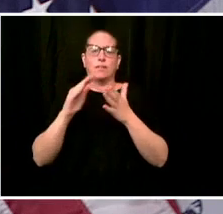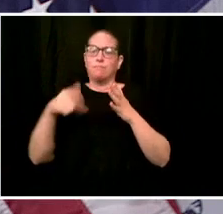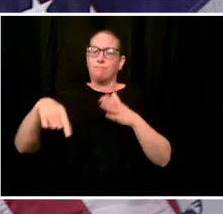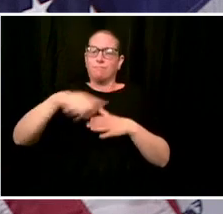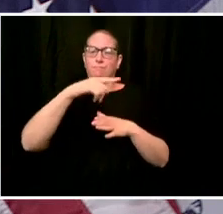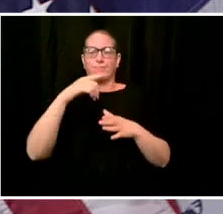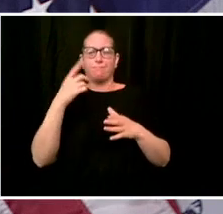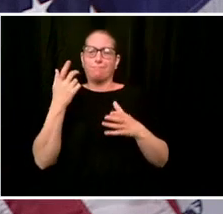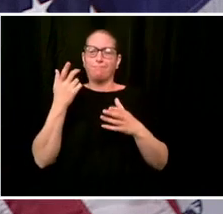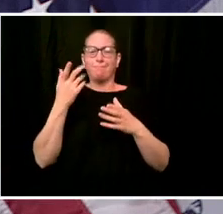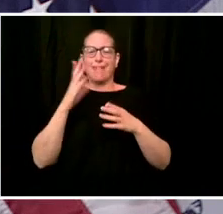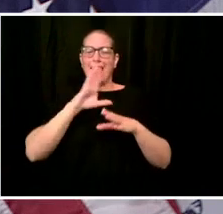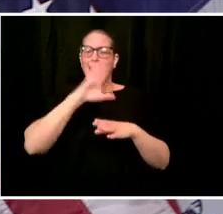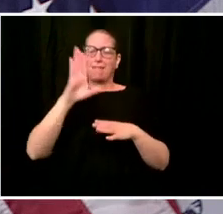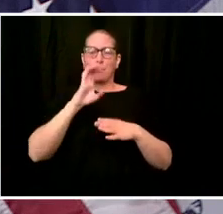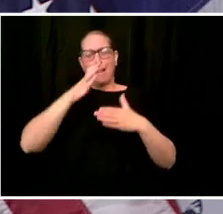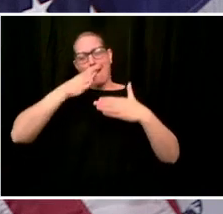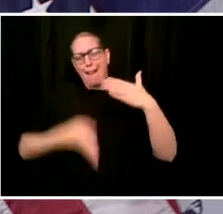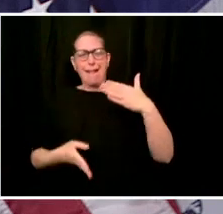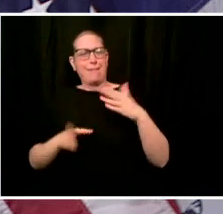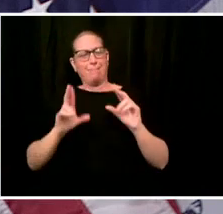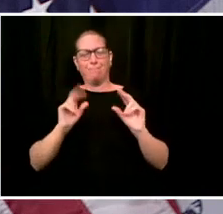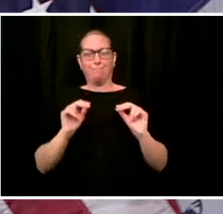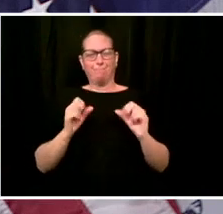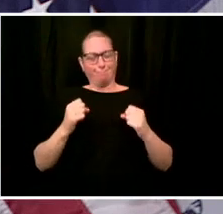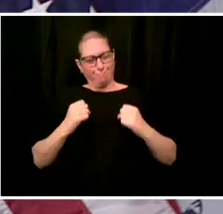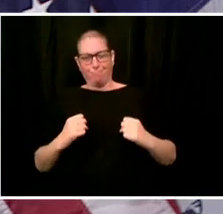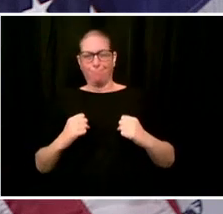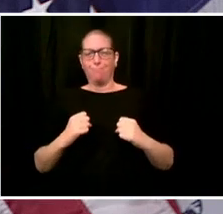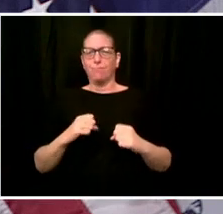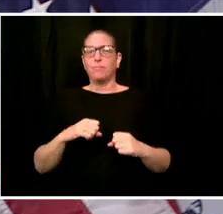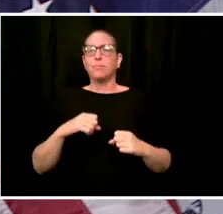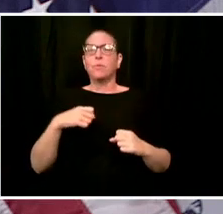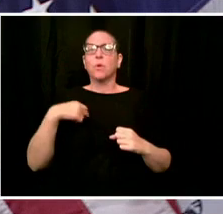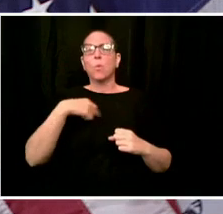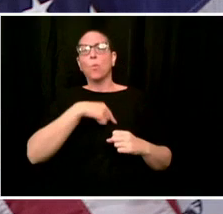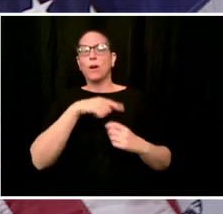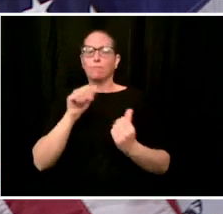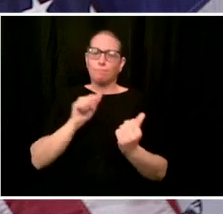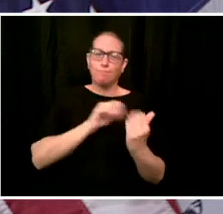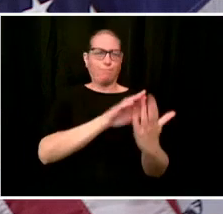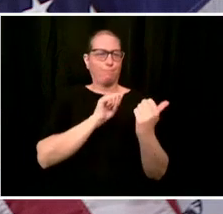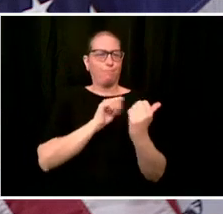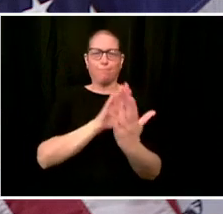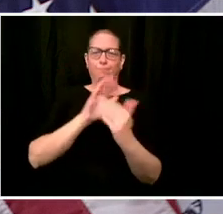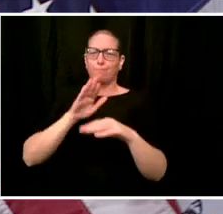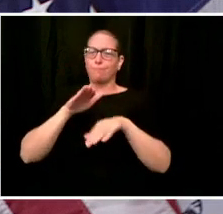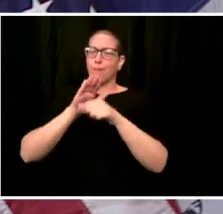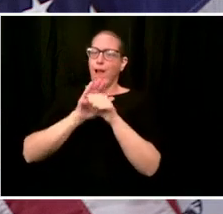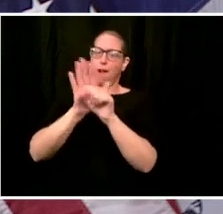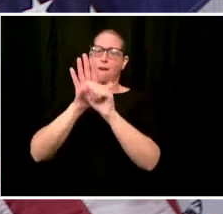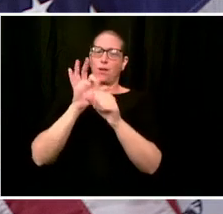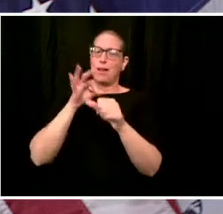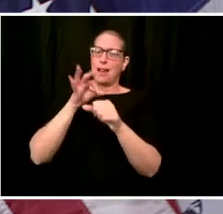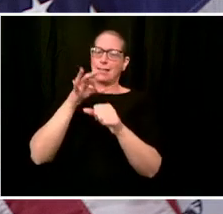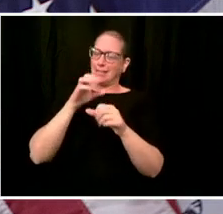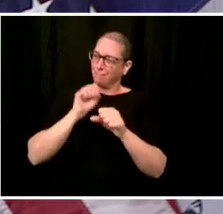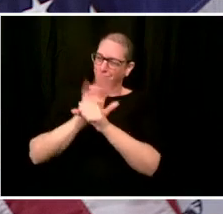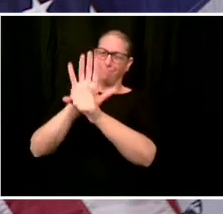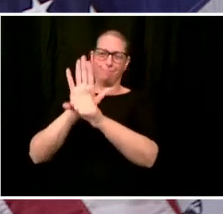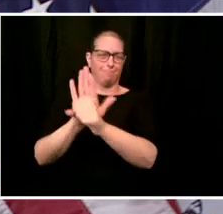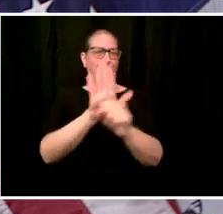It's really striking, and I think the history will show this, that when New Yorkers were called upon to step